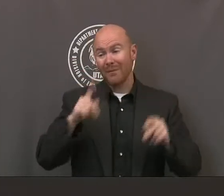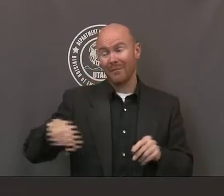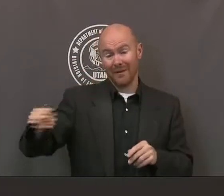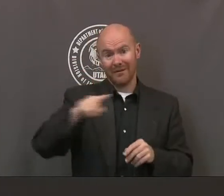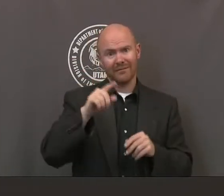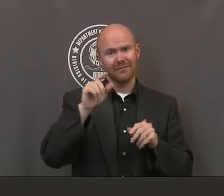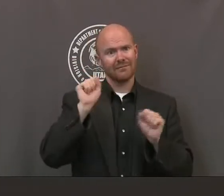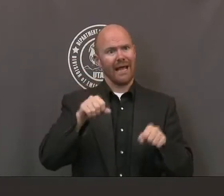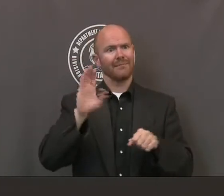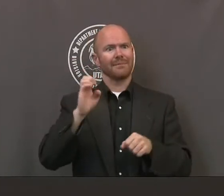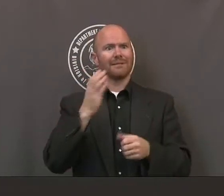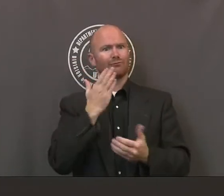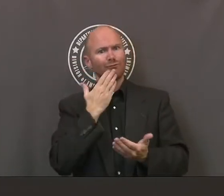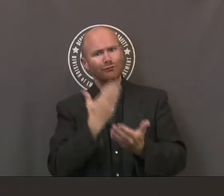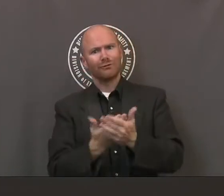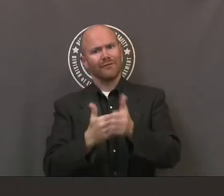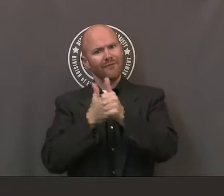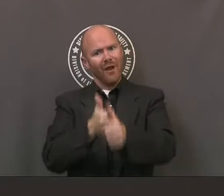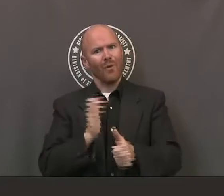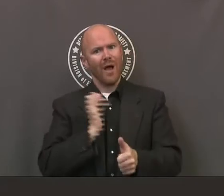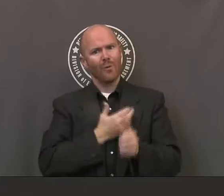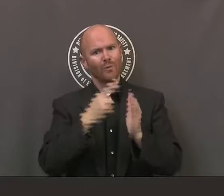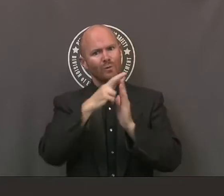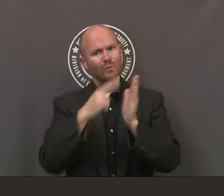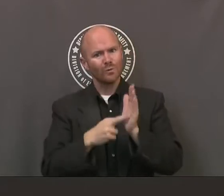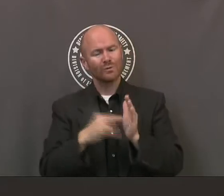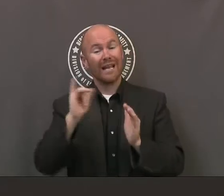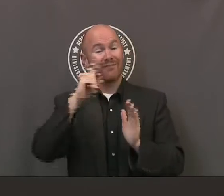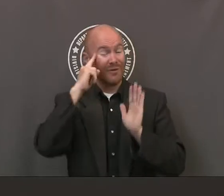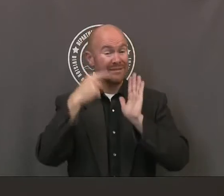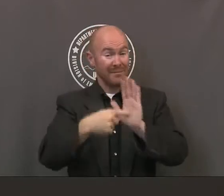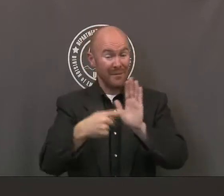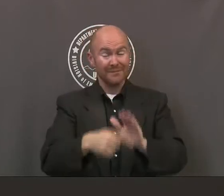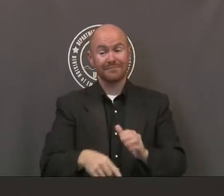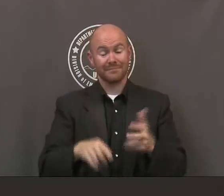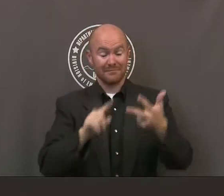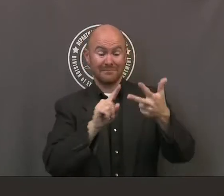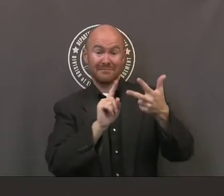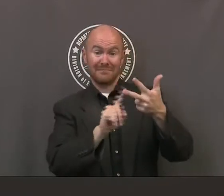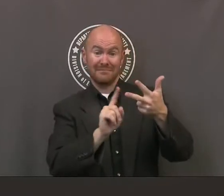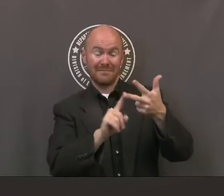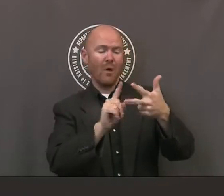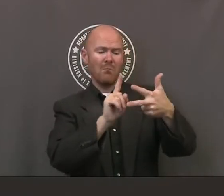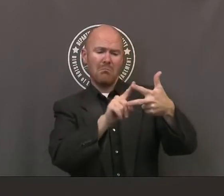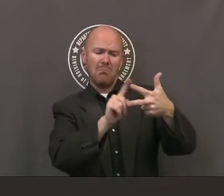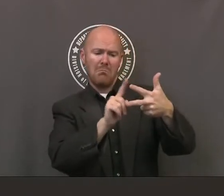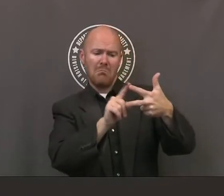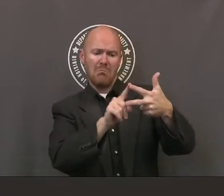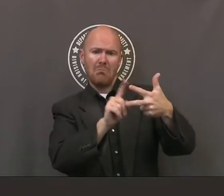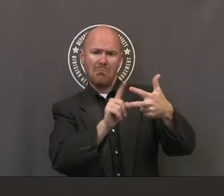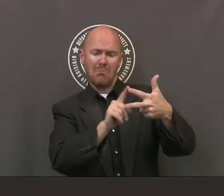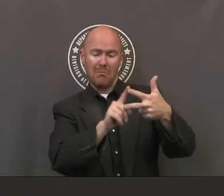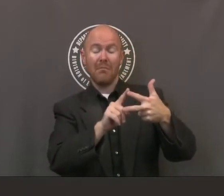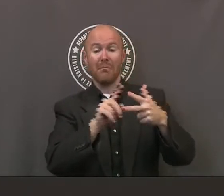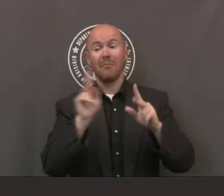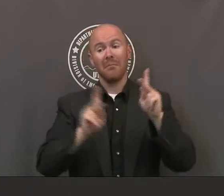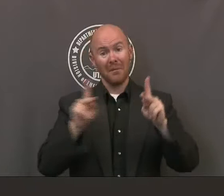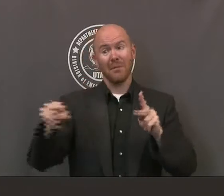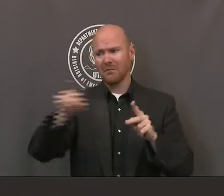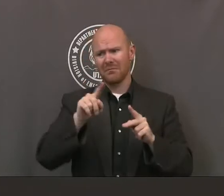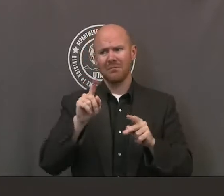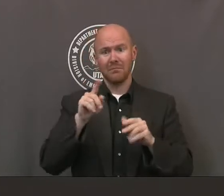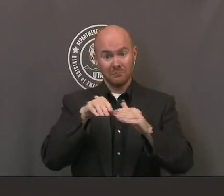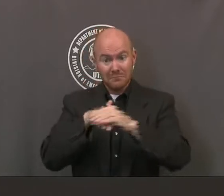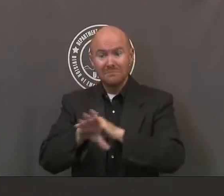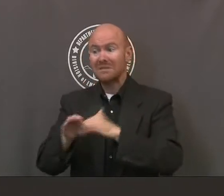where good principles are practiced. In counties designated as moderate transmission, all patrons, spectators, and guests must wear a mask.